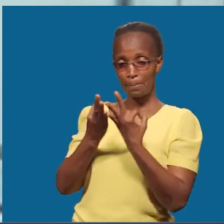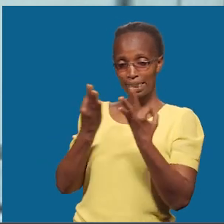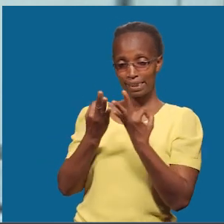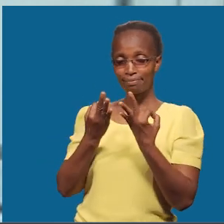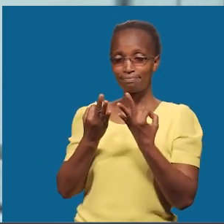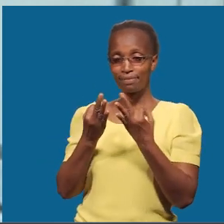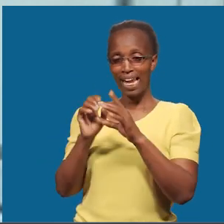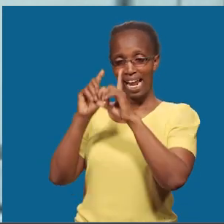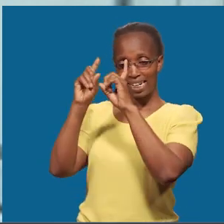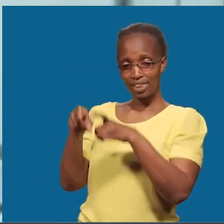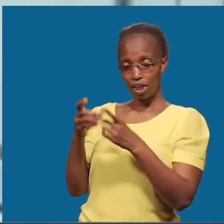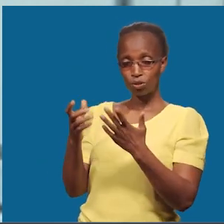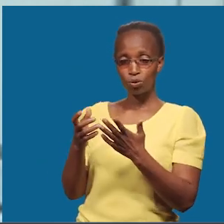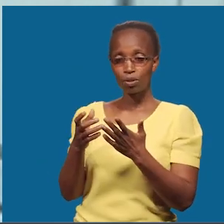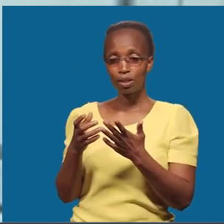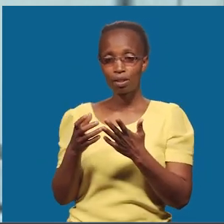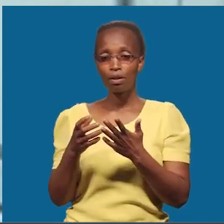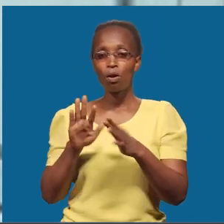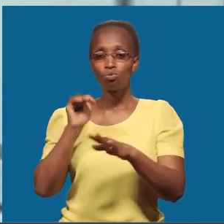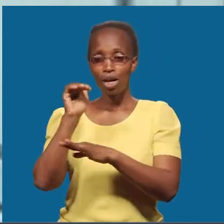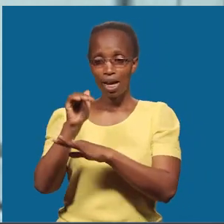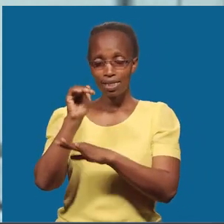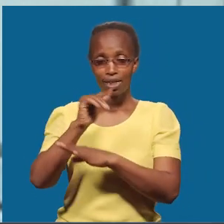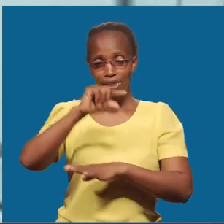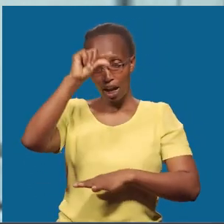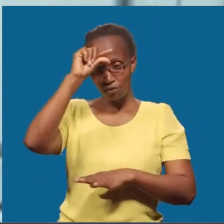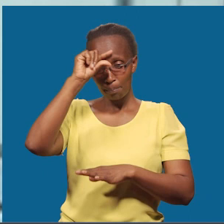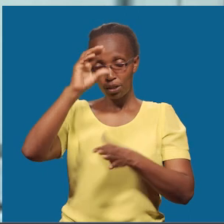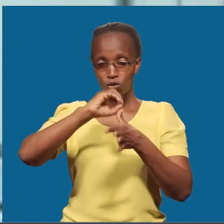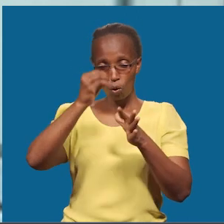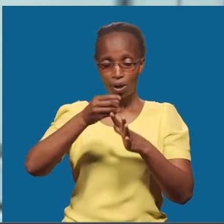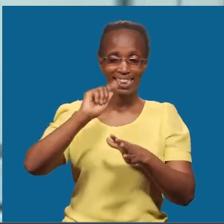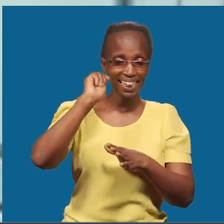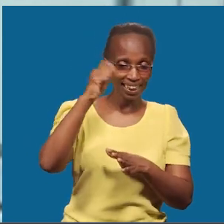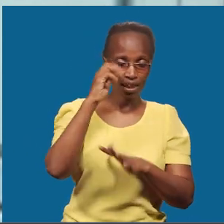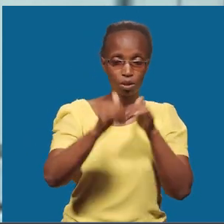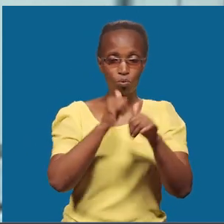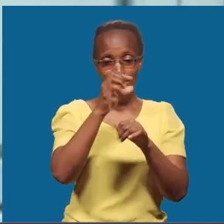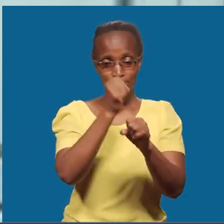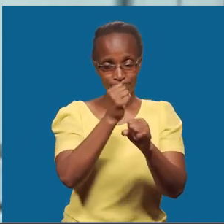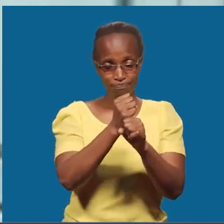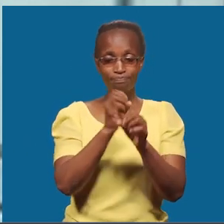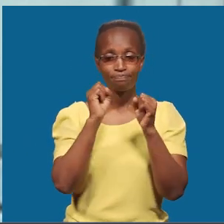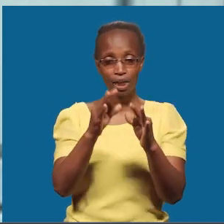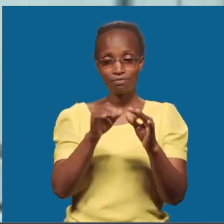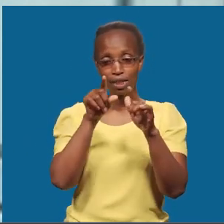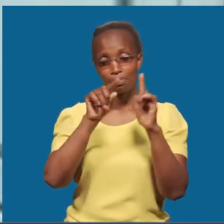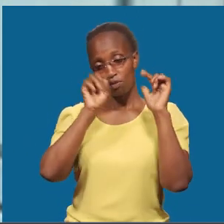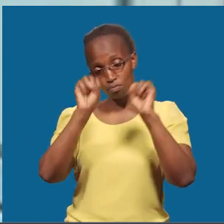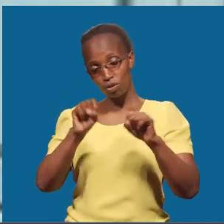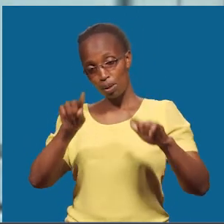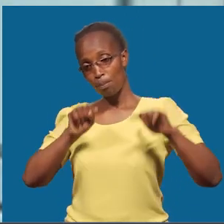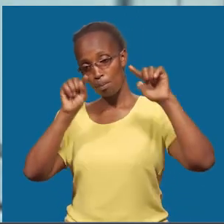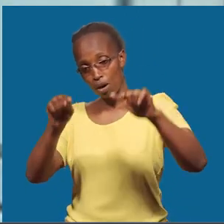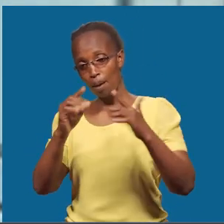been a challenge. So, as a relaxed side, we're asking the government of Kenya that is working, if